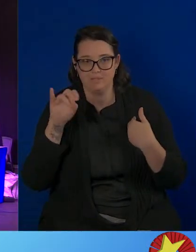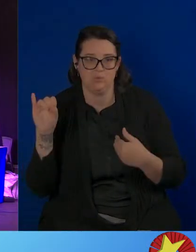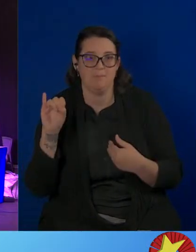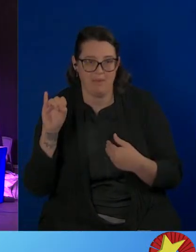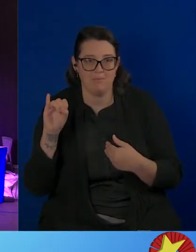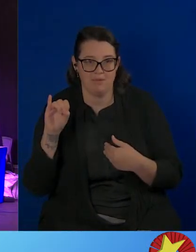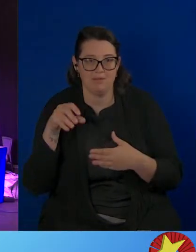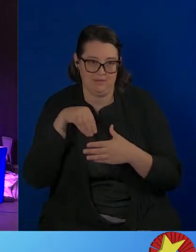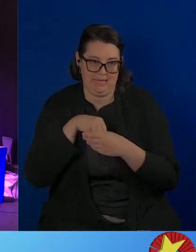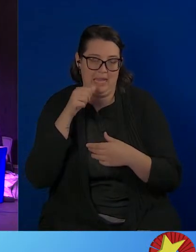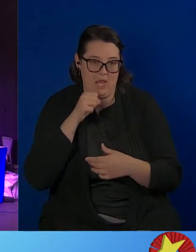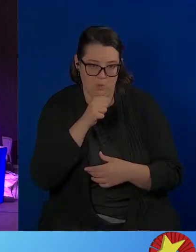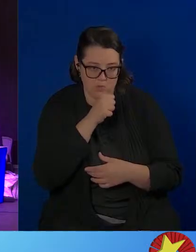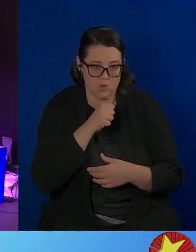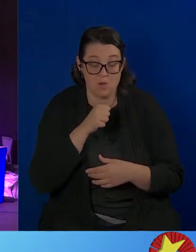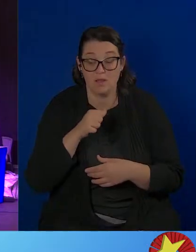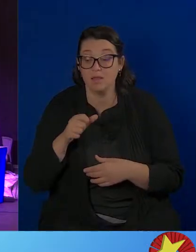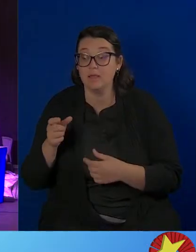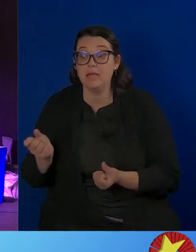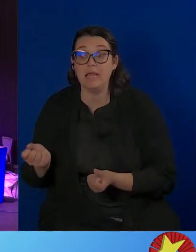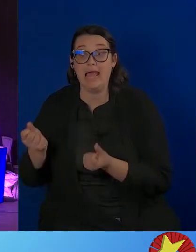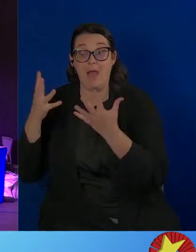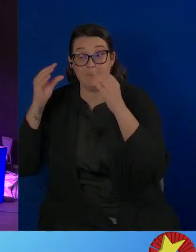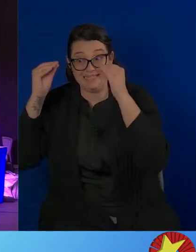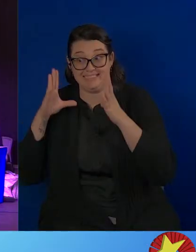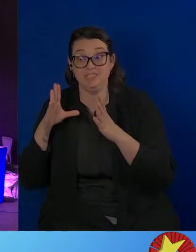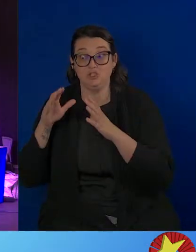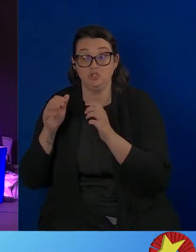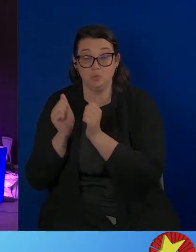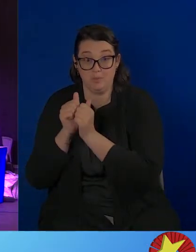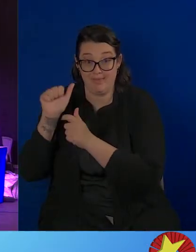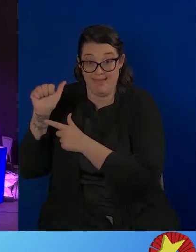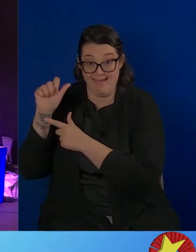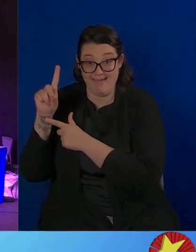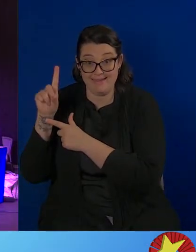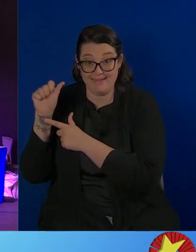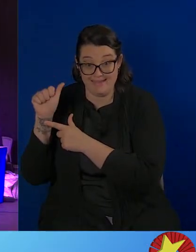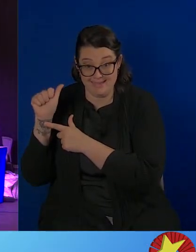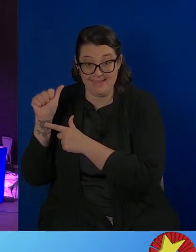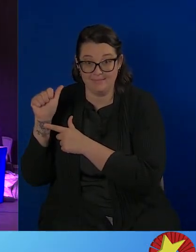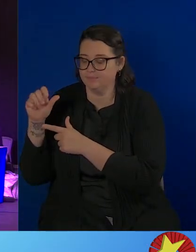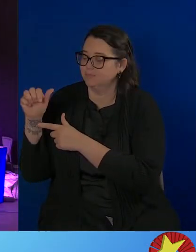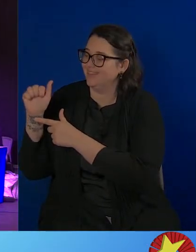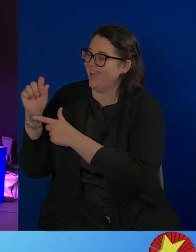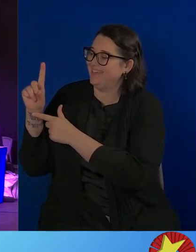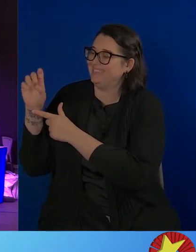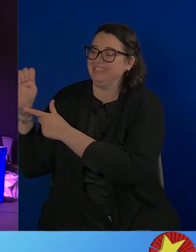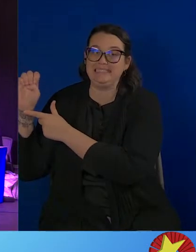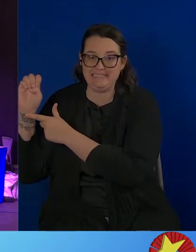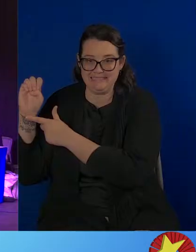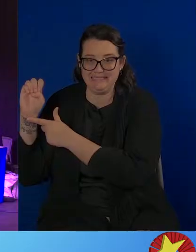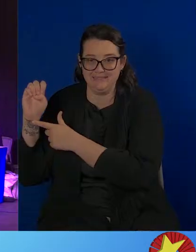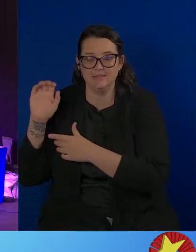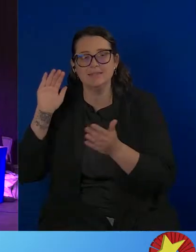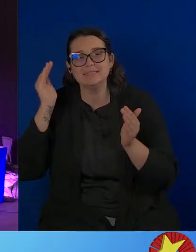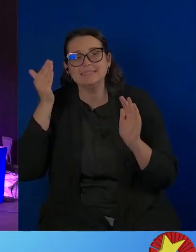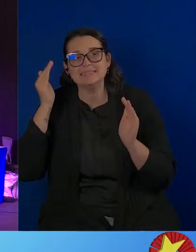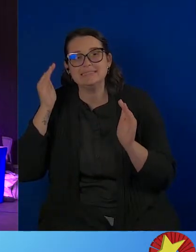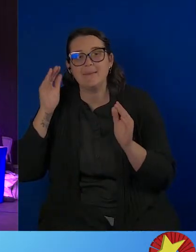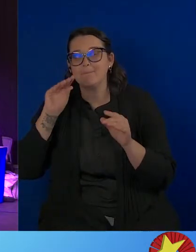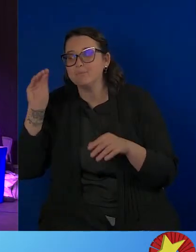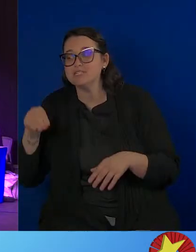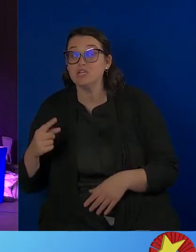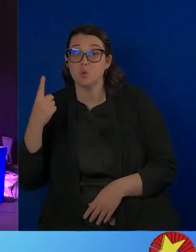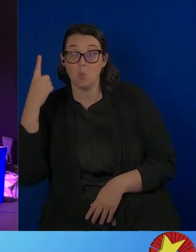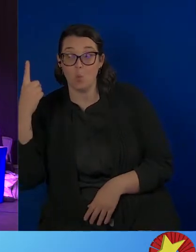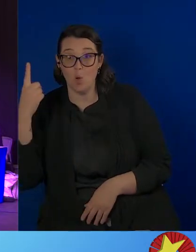number of teachers that are recorded through ADE, it looks like there is a ratio of about 1 to 45, meaning one